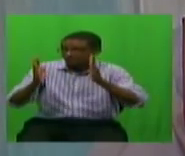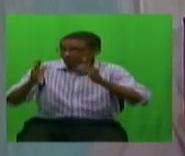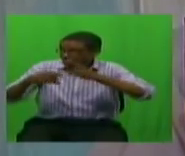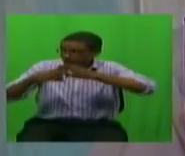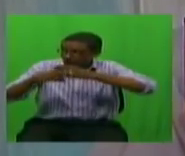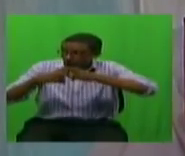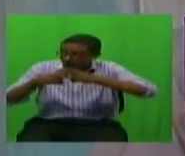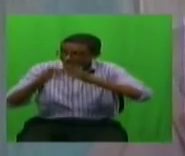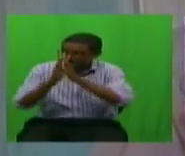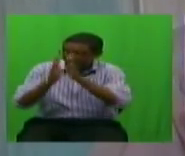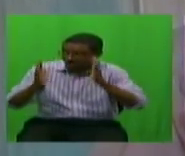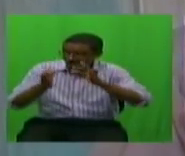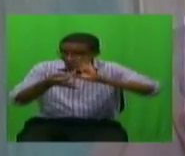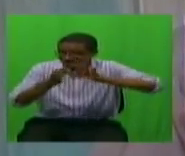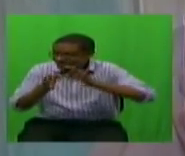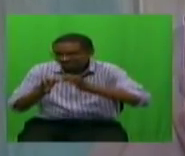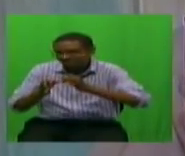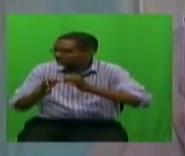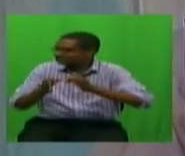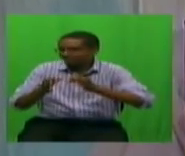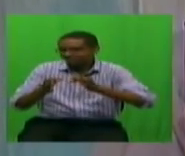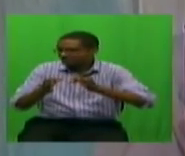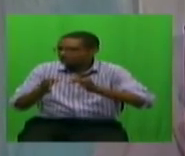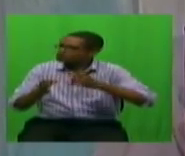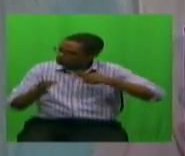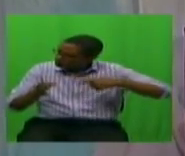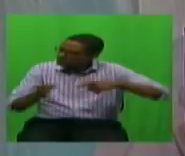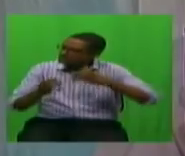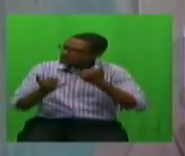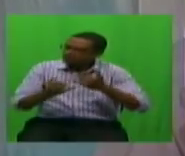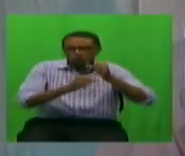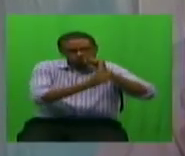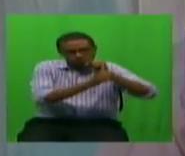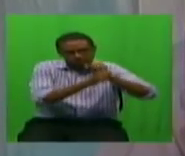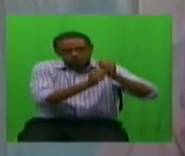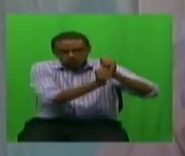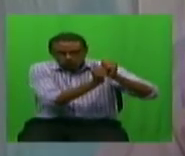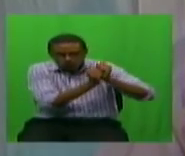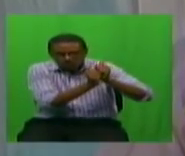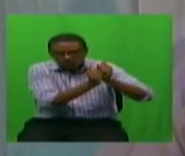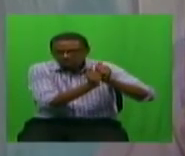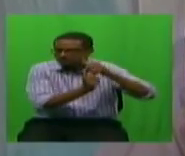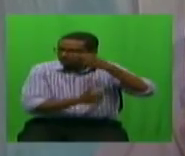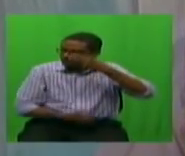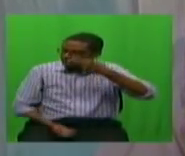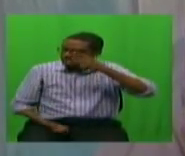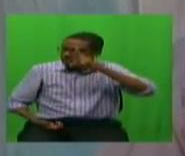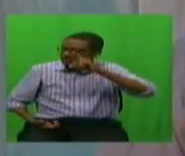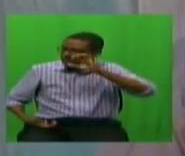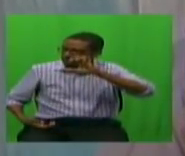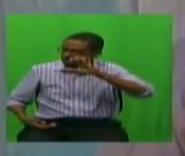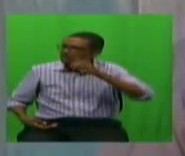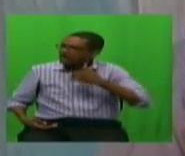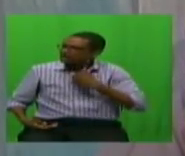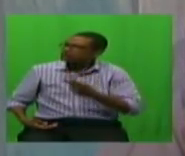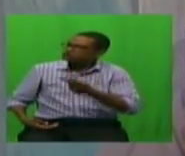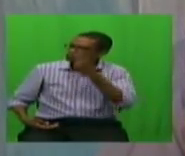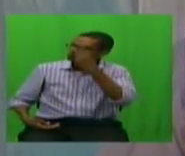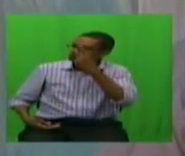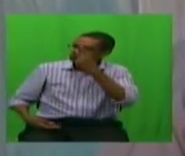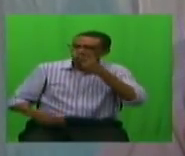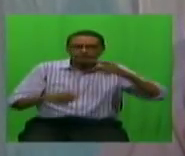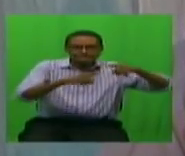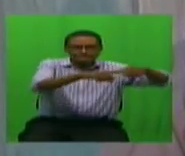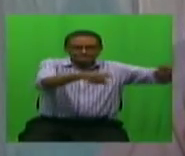the team from the ministry. We are working with the HDC. The HDC, there are 2 retention ponds in